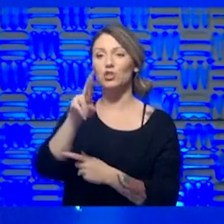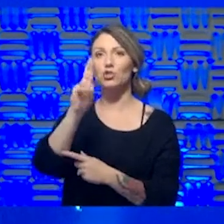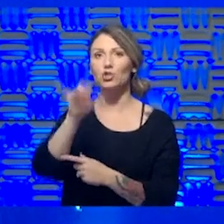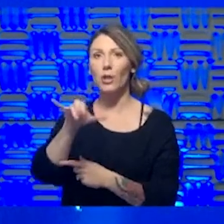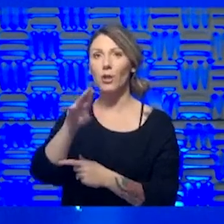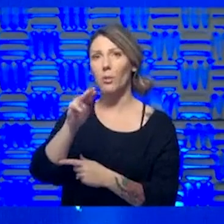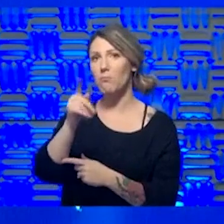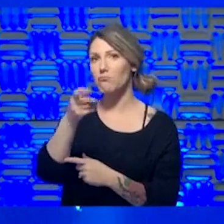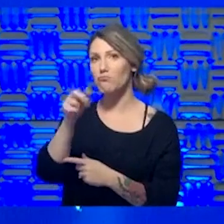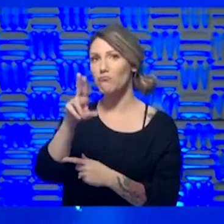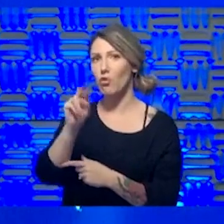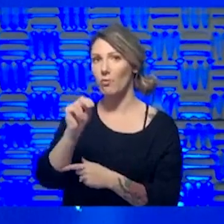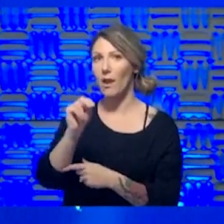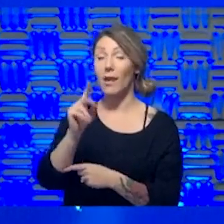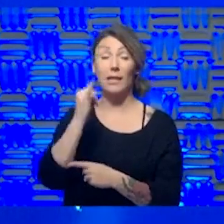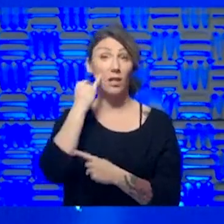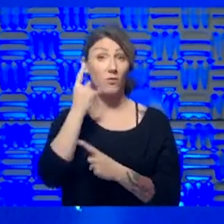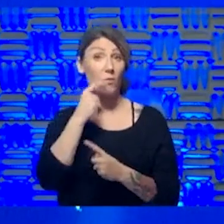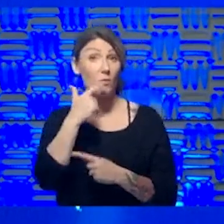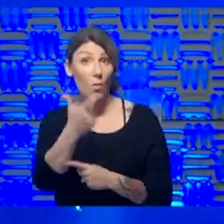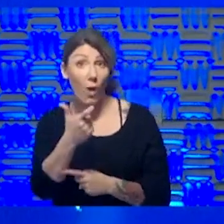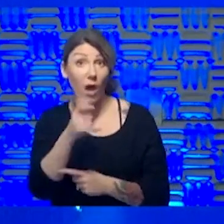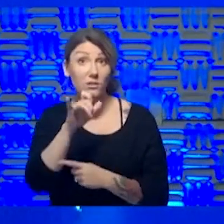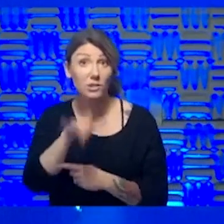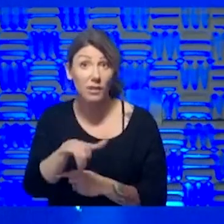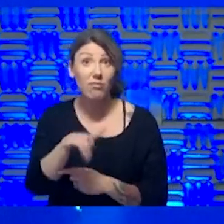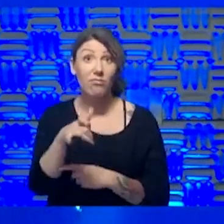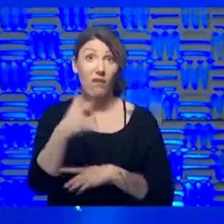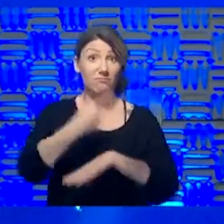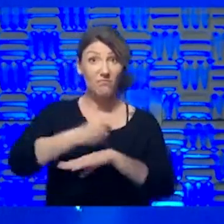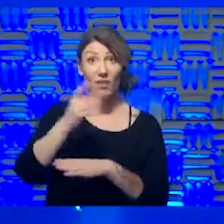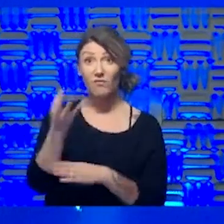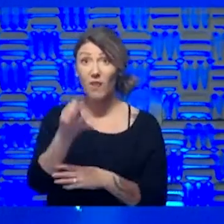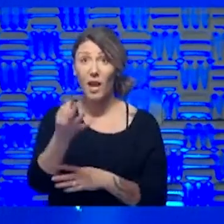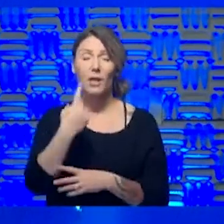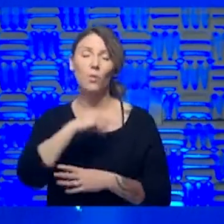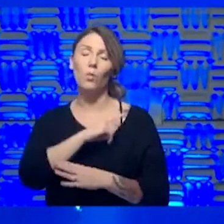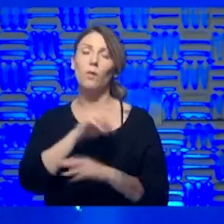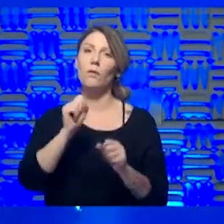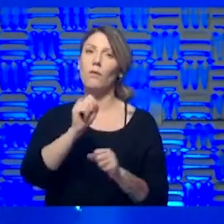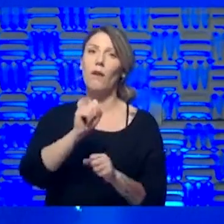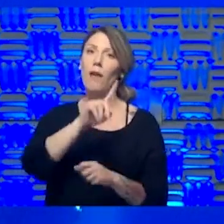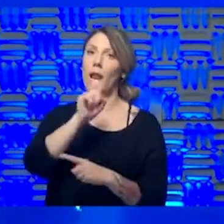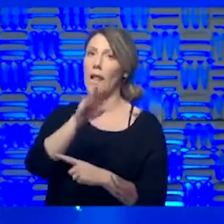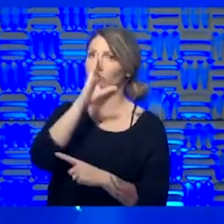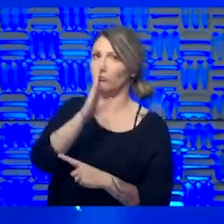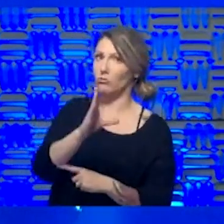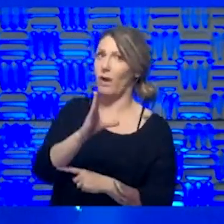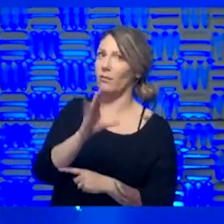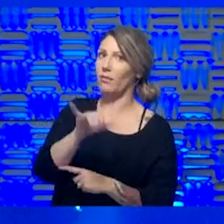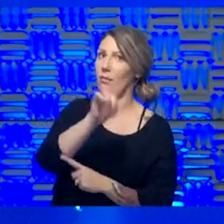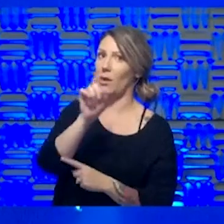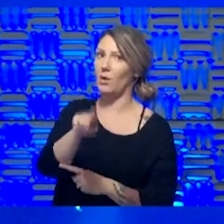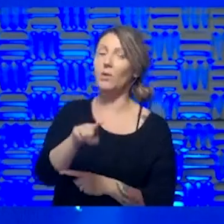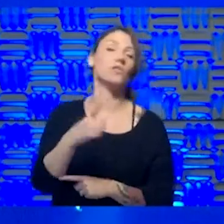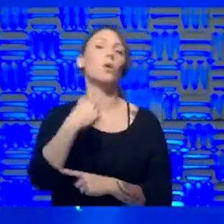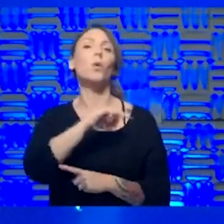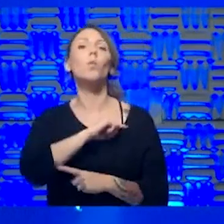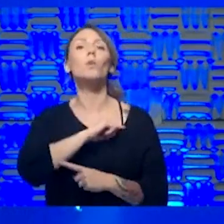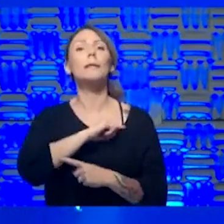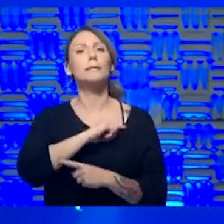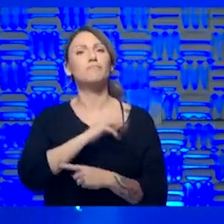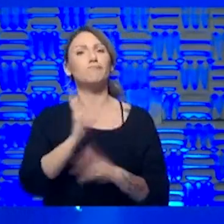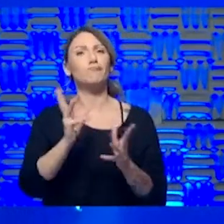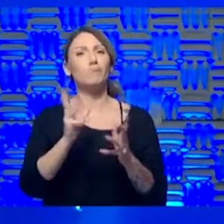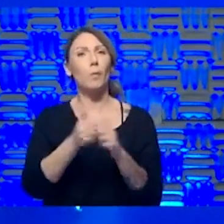want to tune into our presentation then, that's a great time. It would be a great thing. We can ask him that question directly. We talk with him pretty frequently. I think